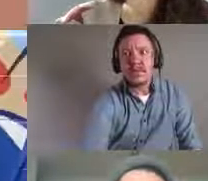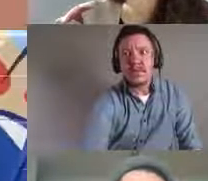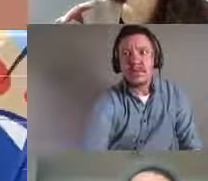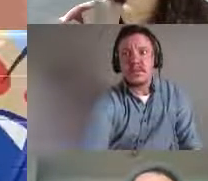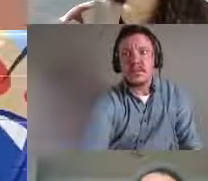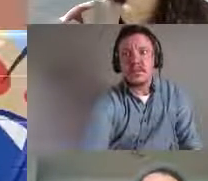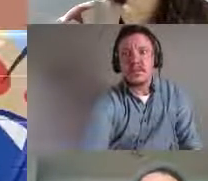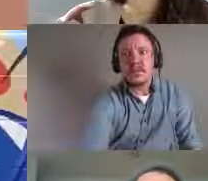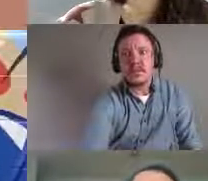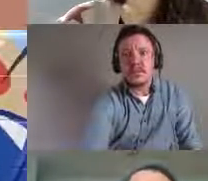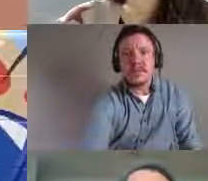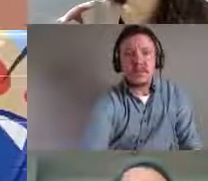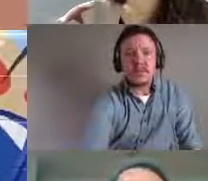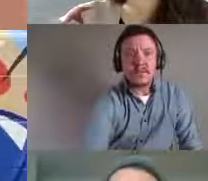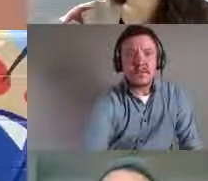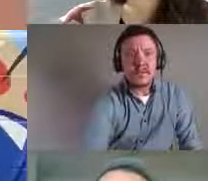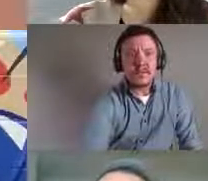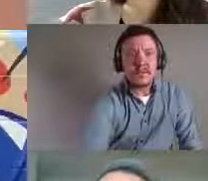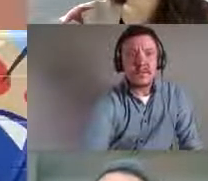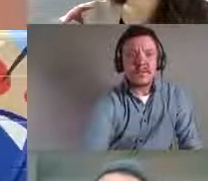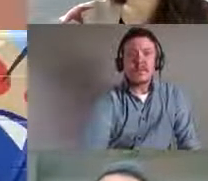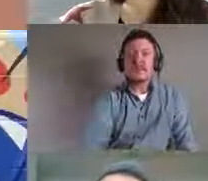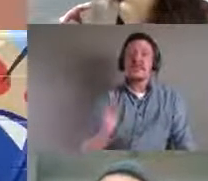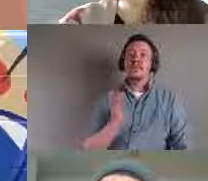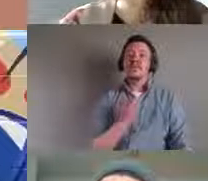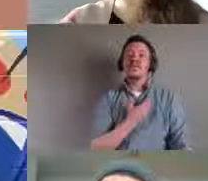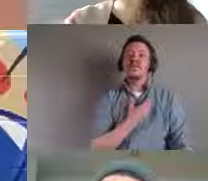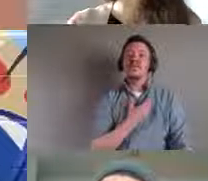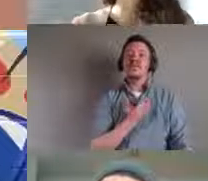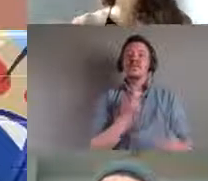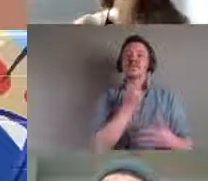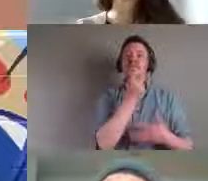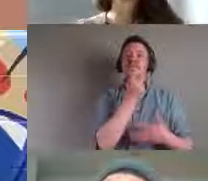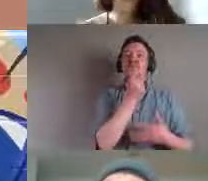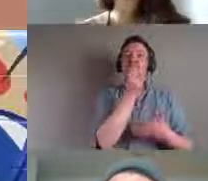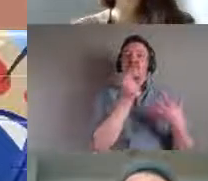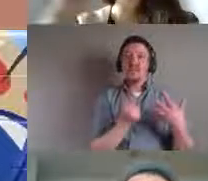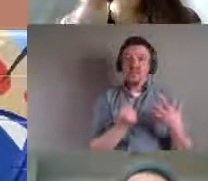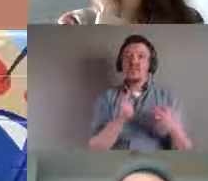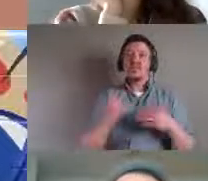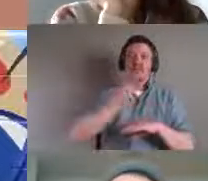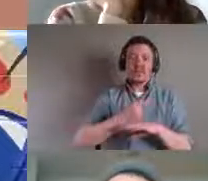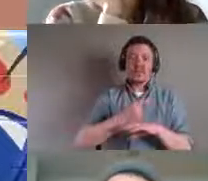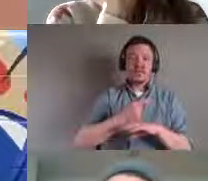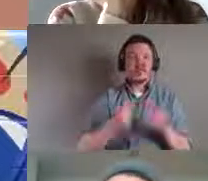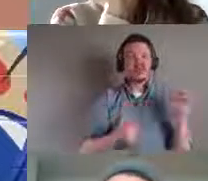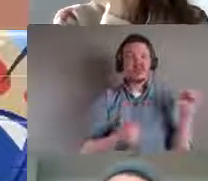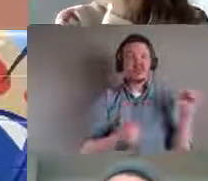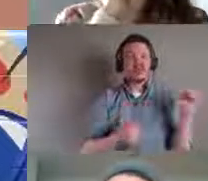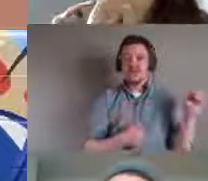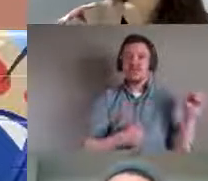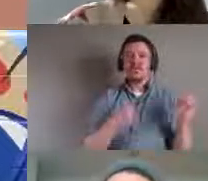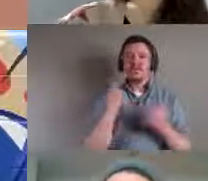Okay. This is just an agenda of how I foresee our time together during